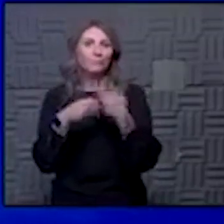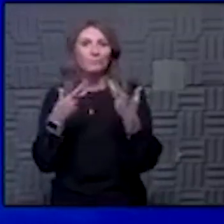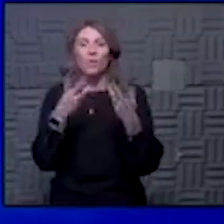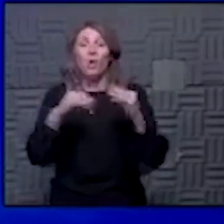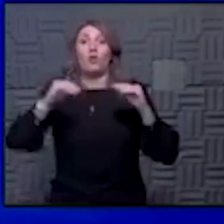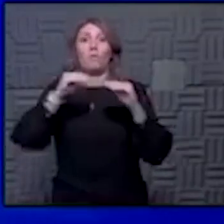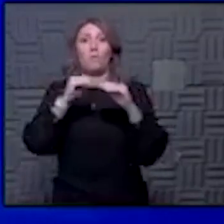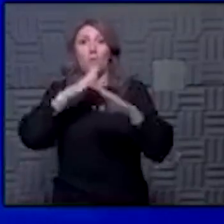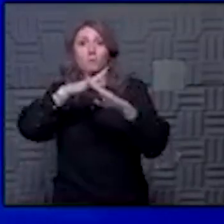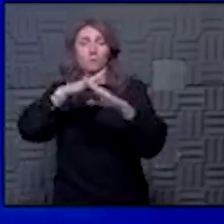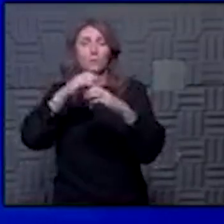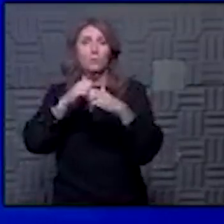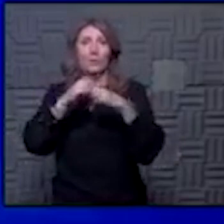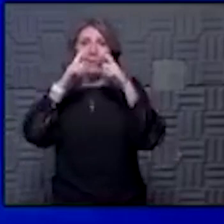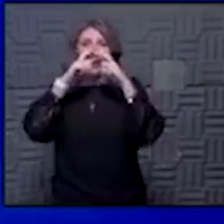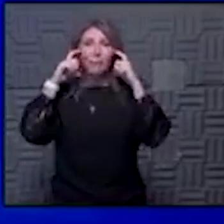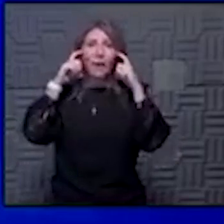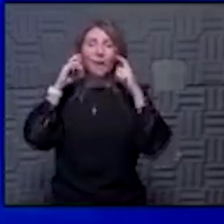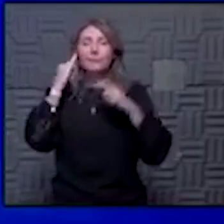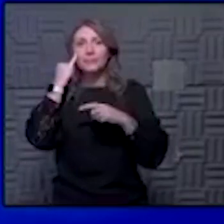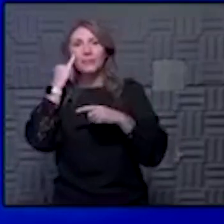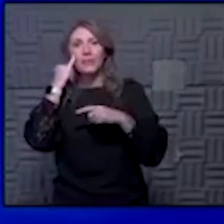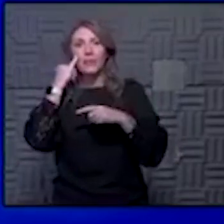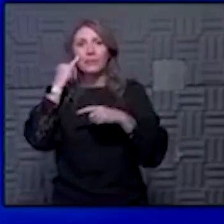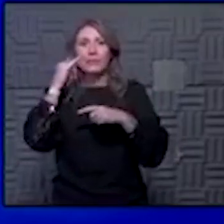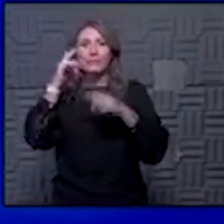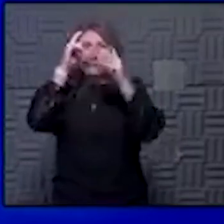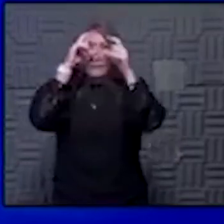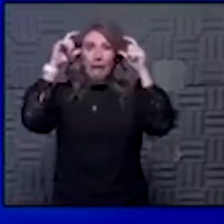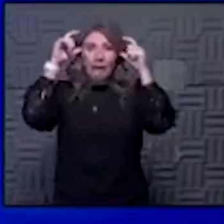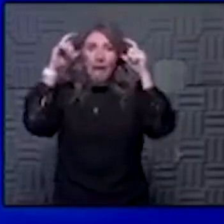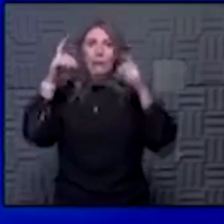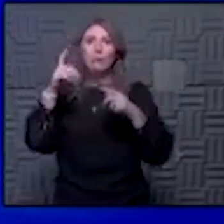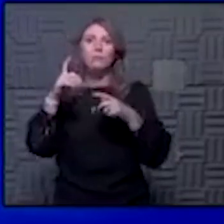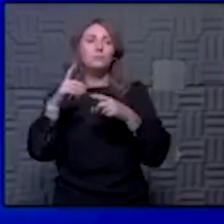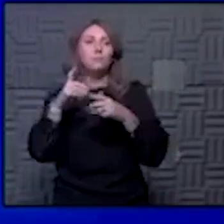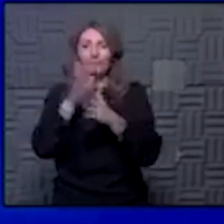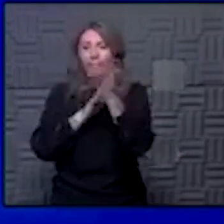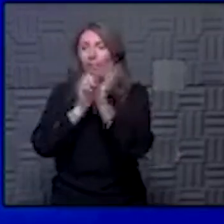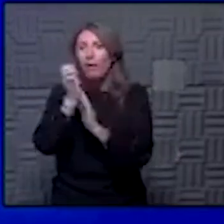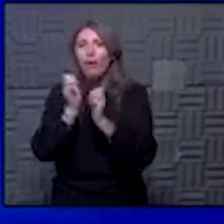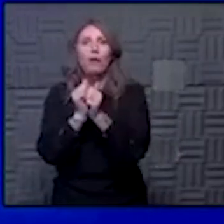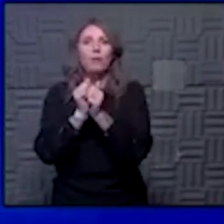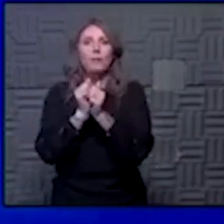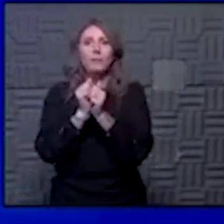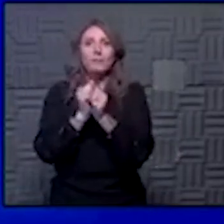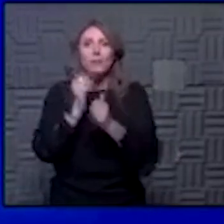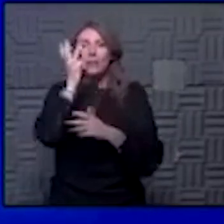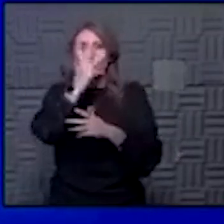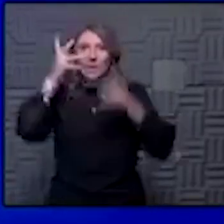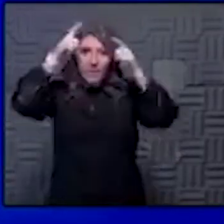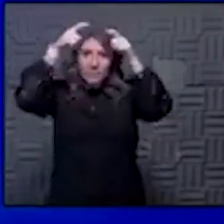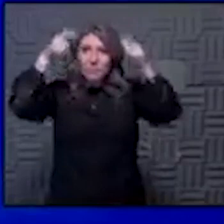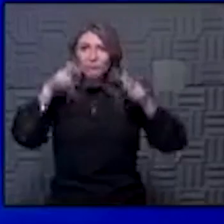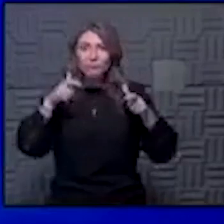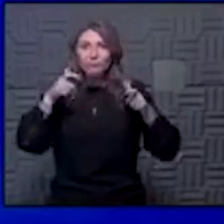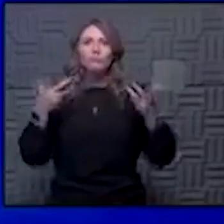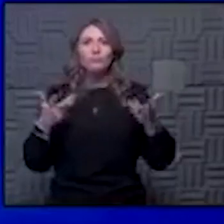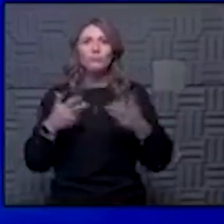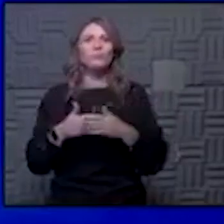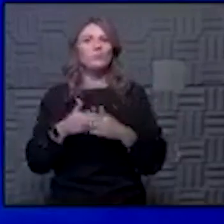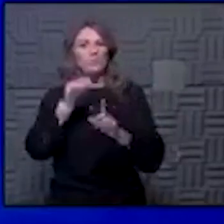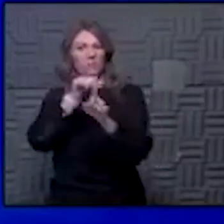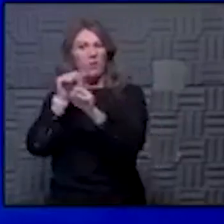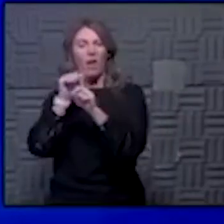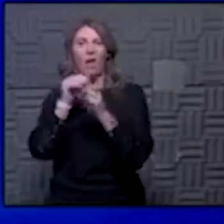top of the mask, whether it be goggles or gloves or a face shield? Just reminding people how